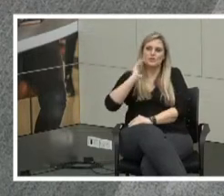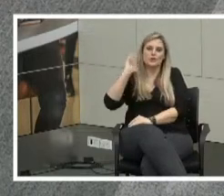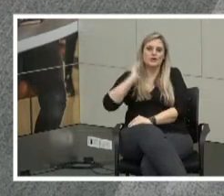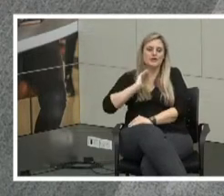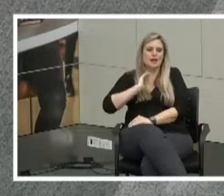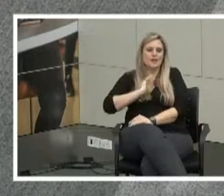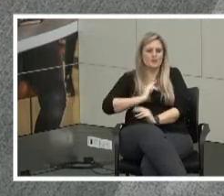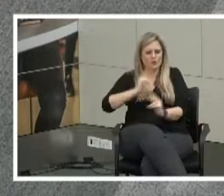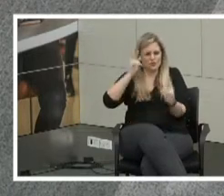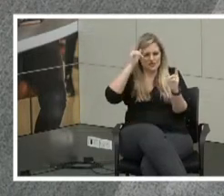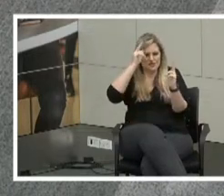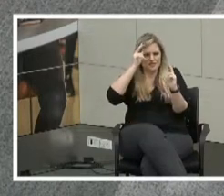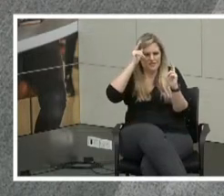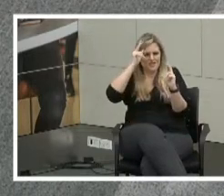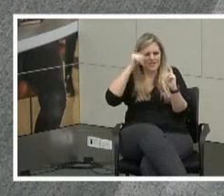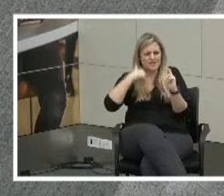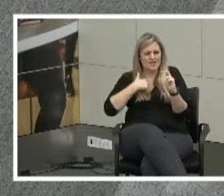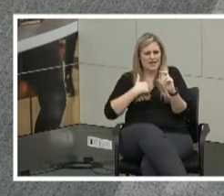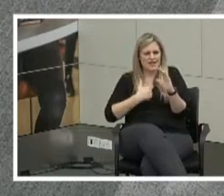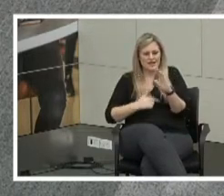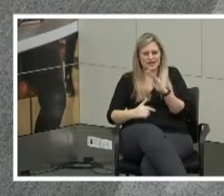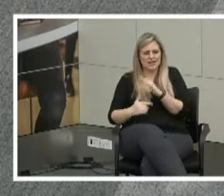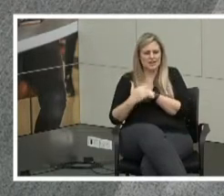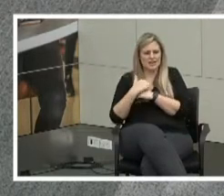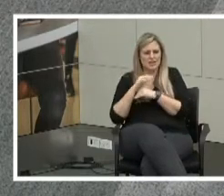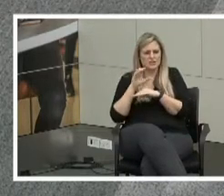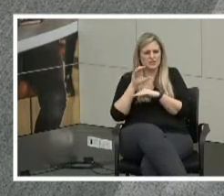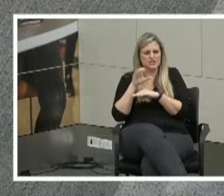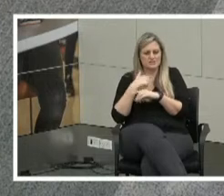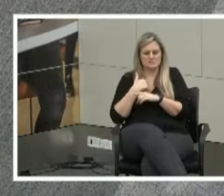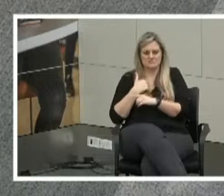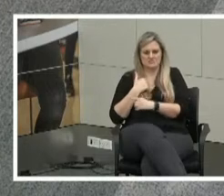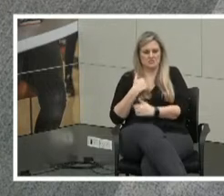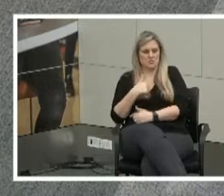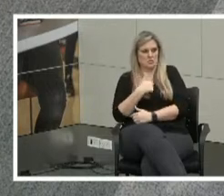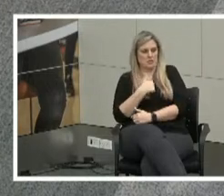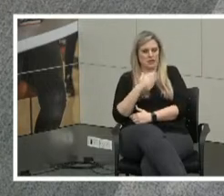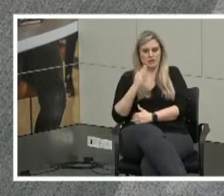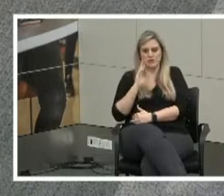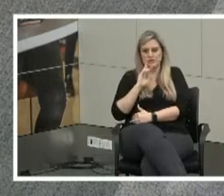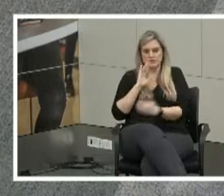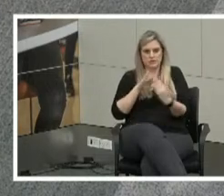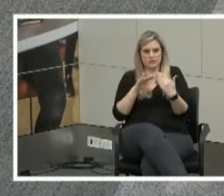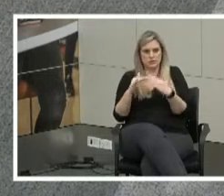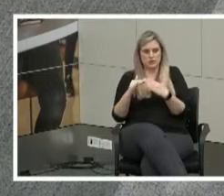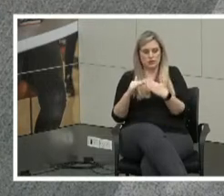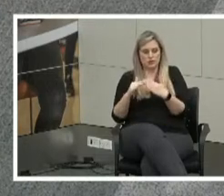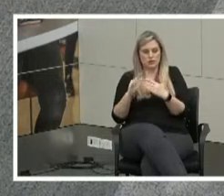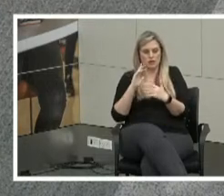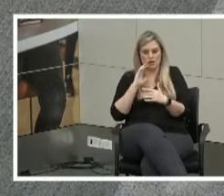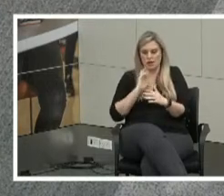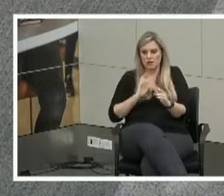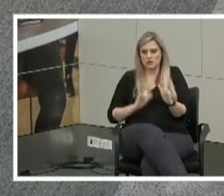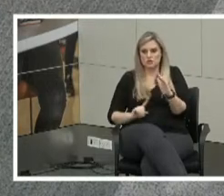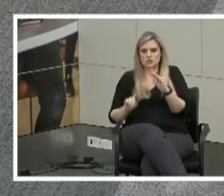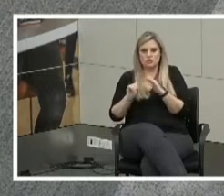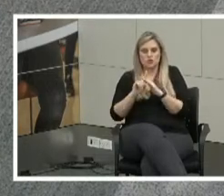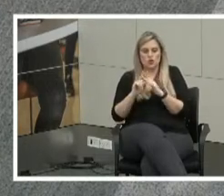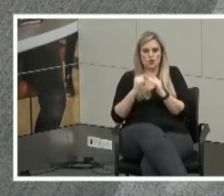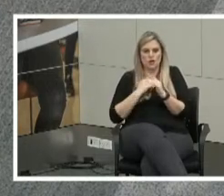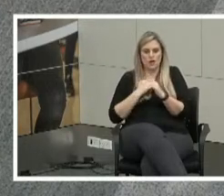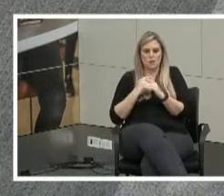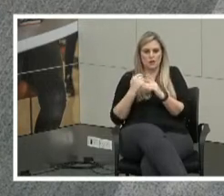villain this villain was forced upon the city of Houston he was sent here to destroy the source of where our most vulnerable